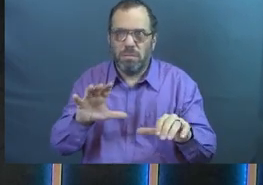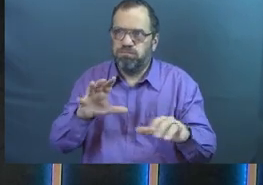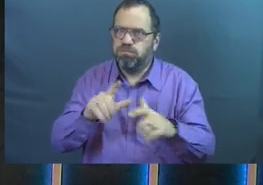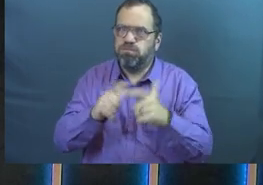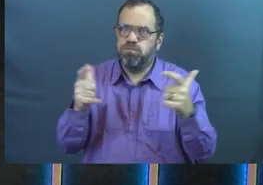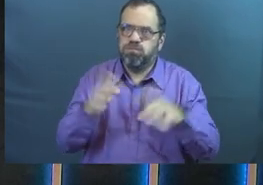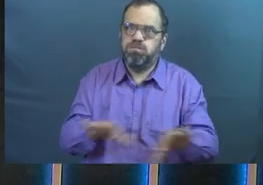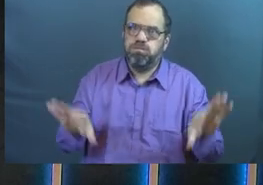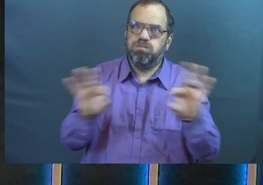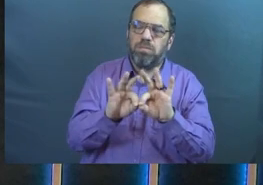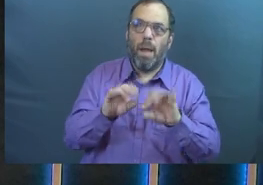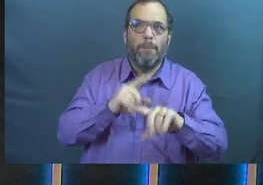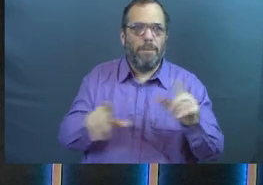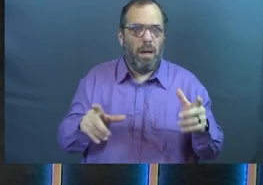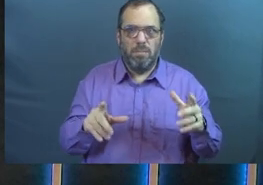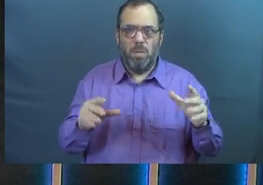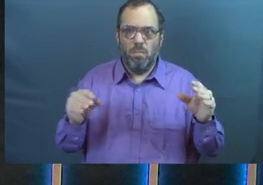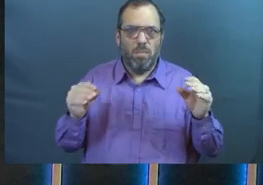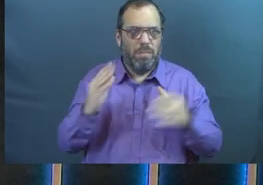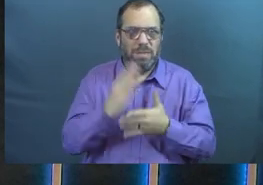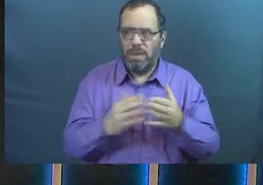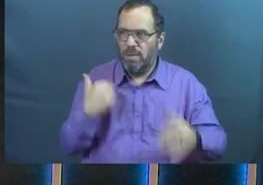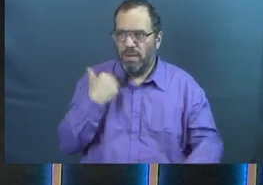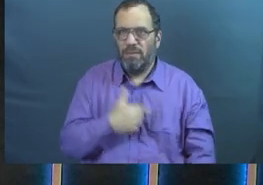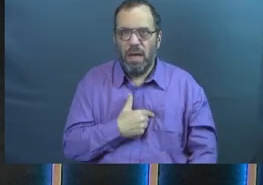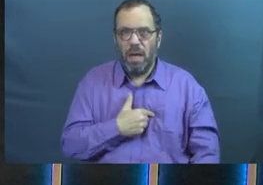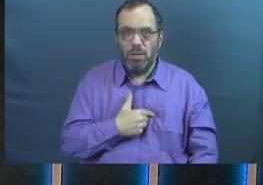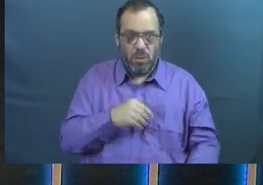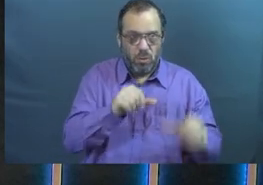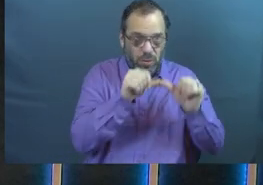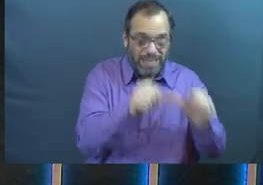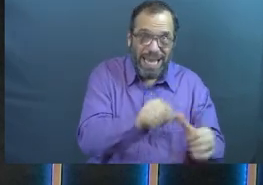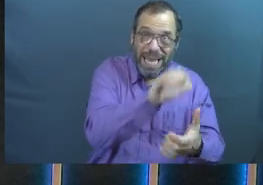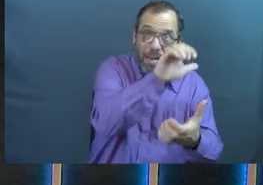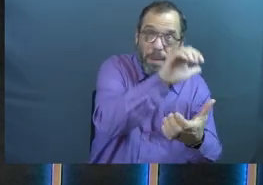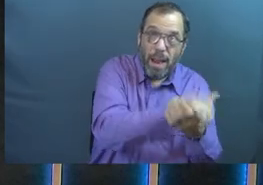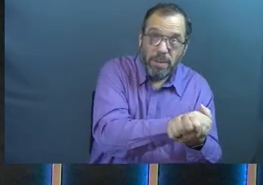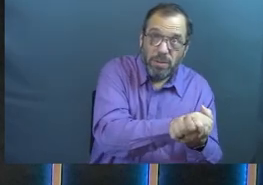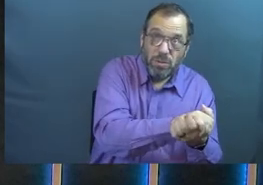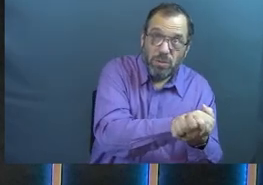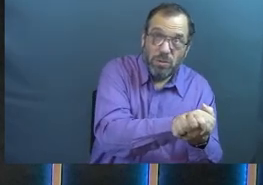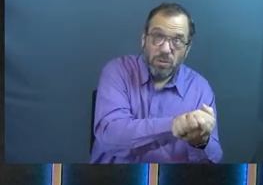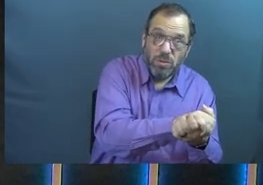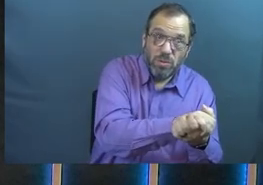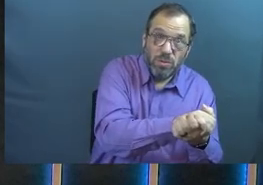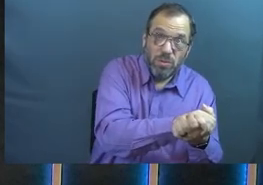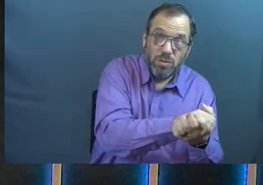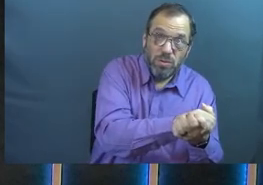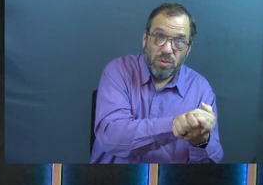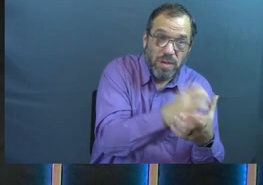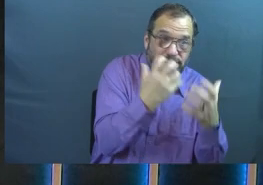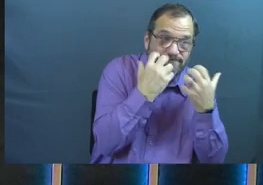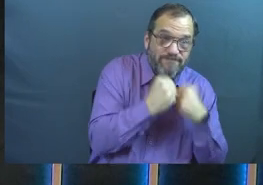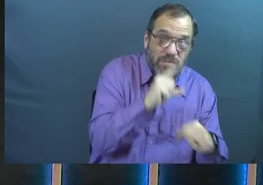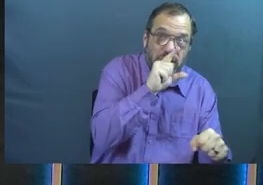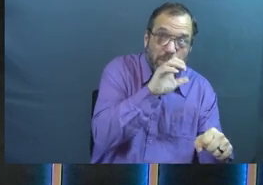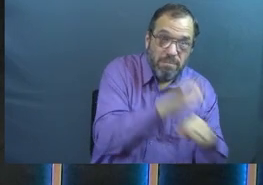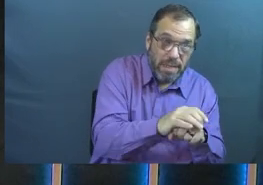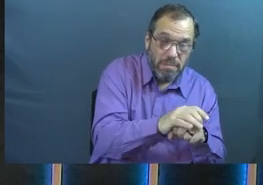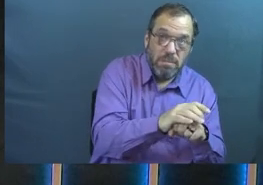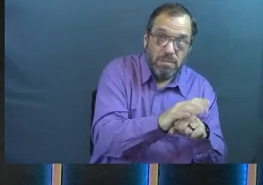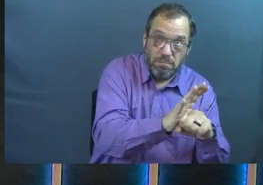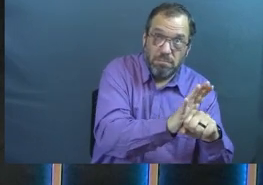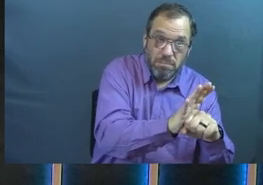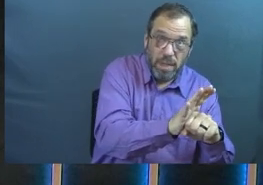it. But this is even for some of us who stay in our relationship and we're holding on to the commitment and the